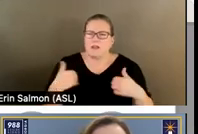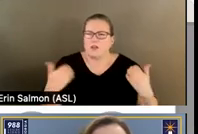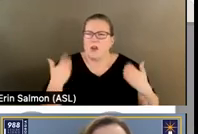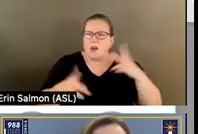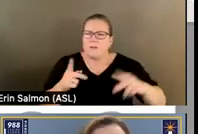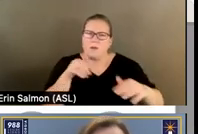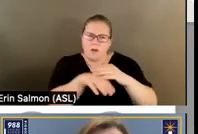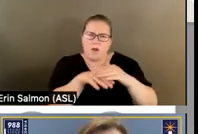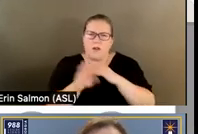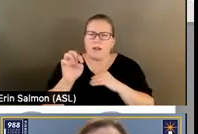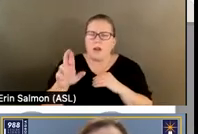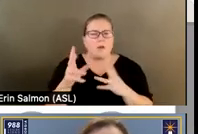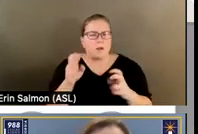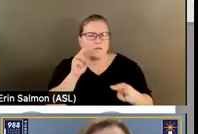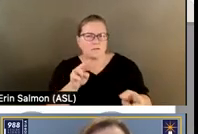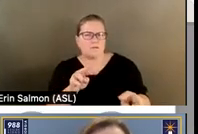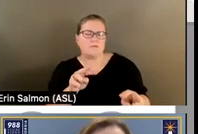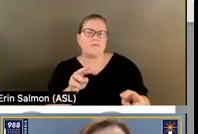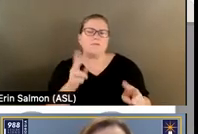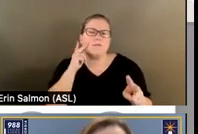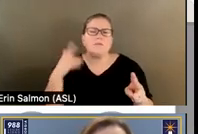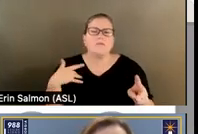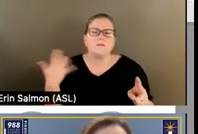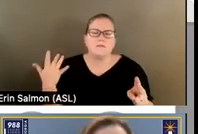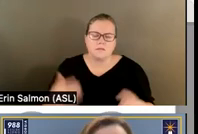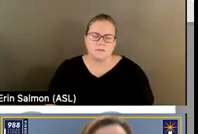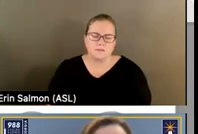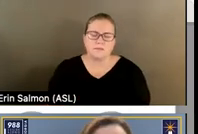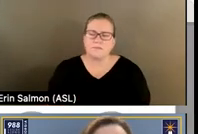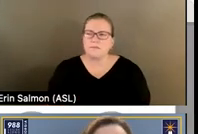Access Line. Next slide, please.